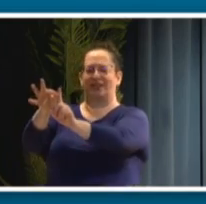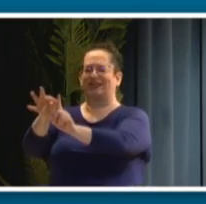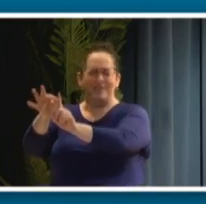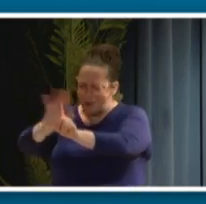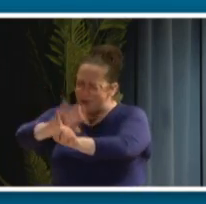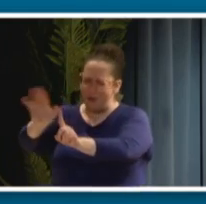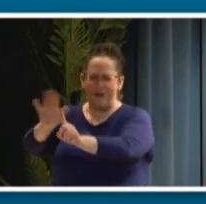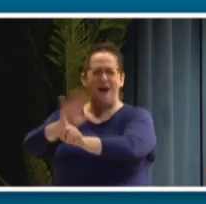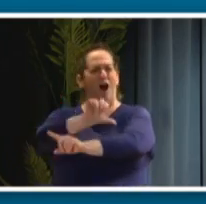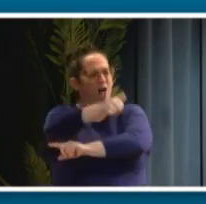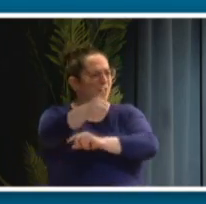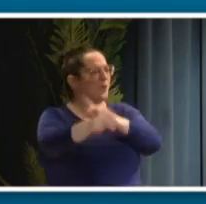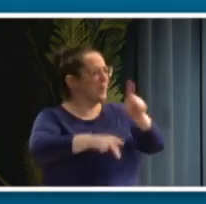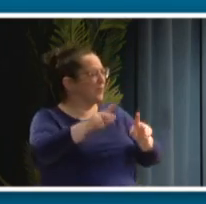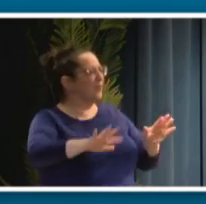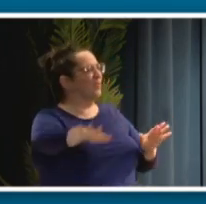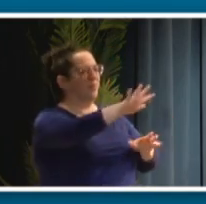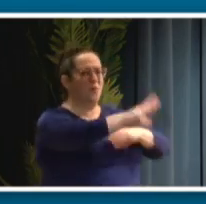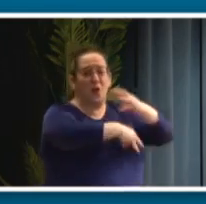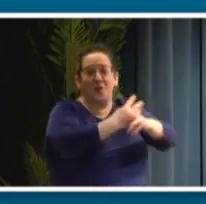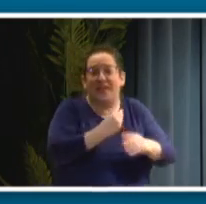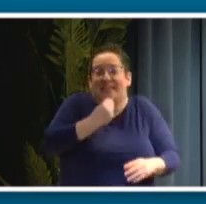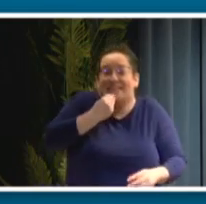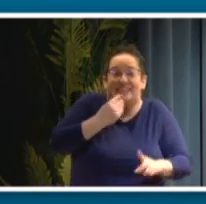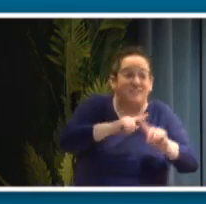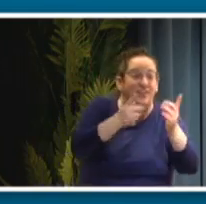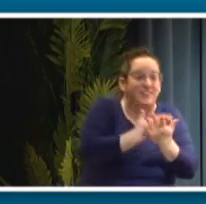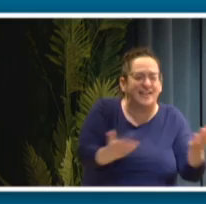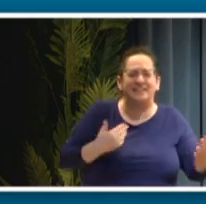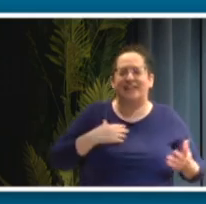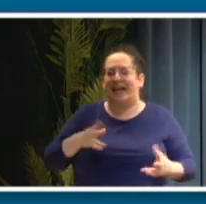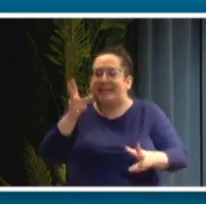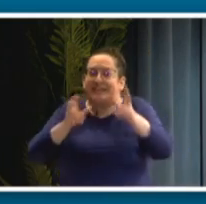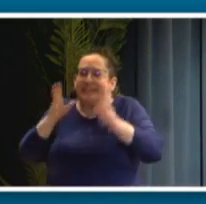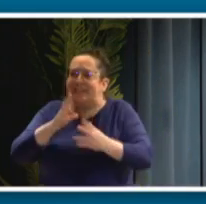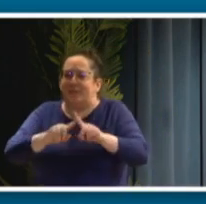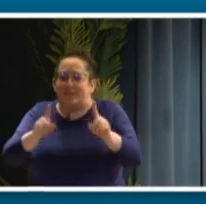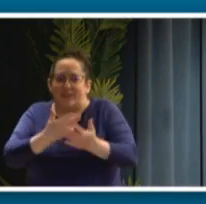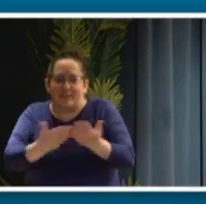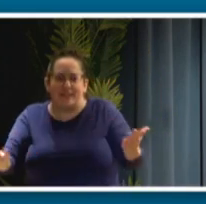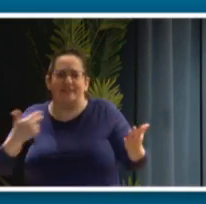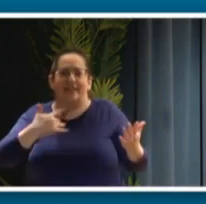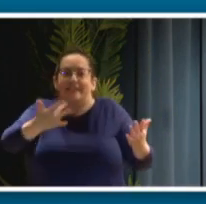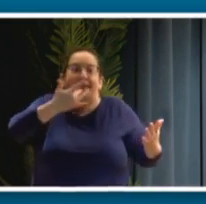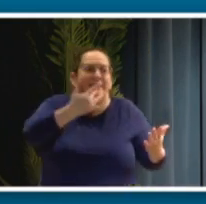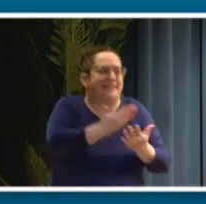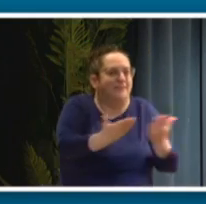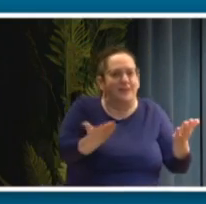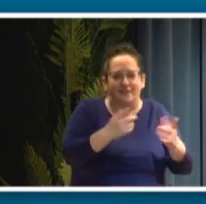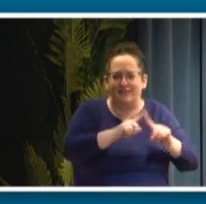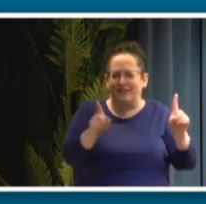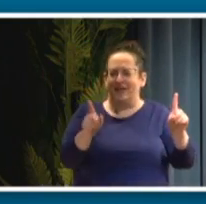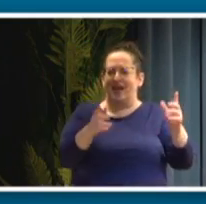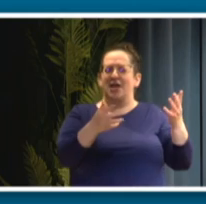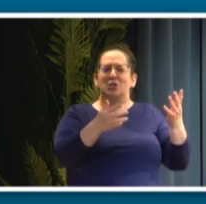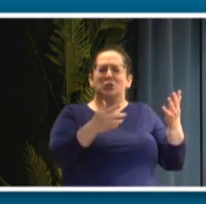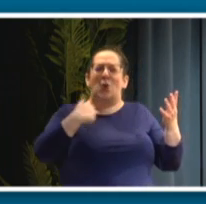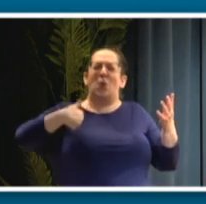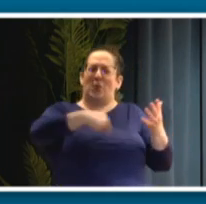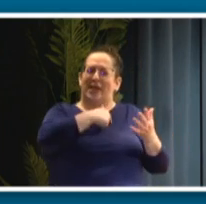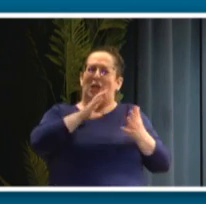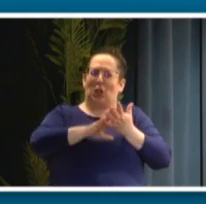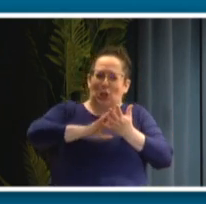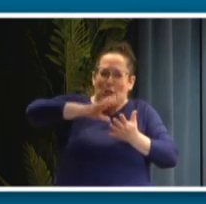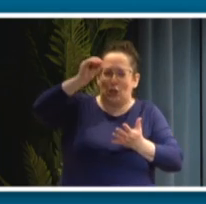these are delicacies, right? And this, that, and the third. And we're having just an experience. In these four walls, we're learning that the world is bigger than our